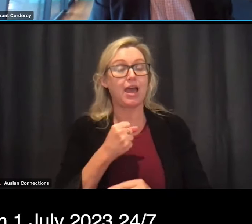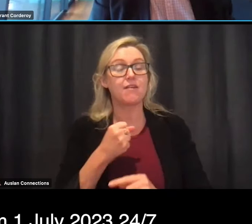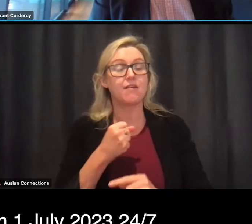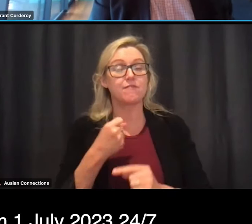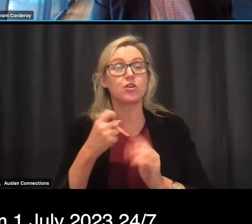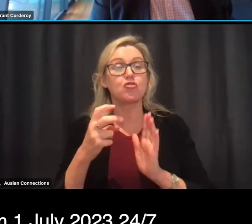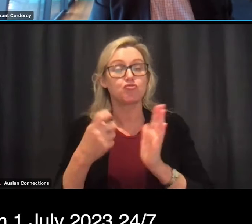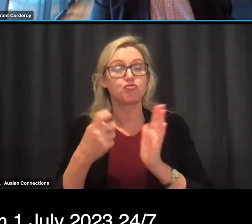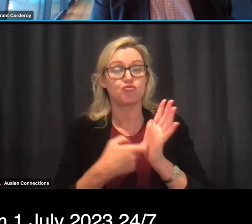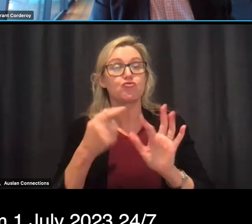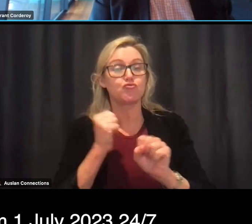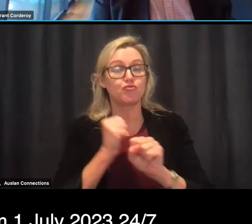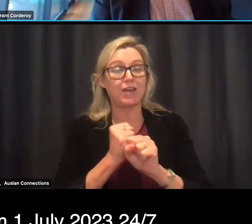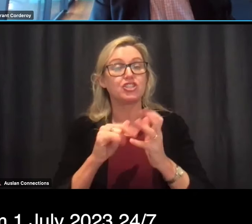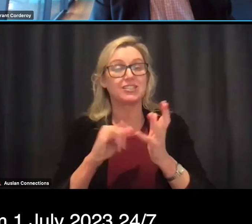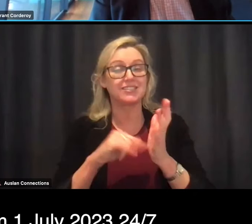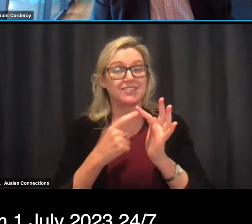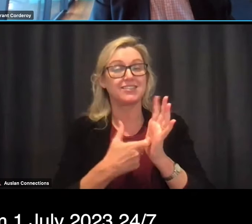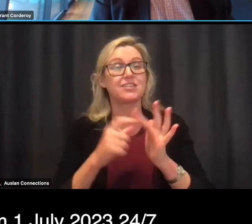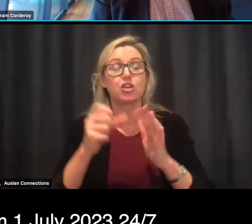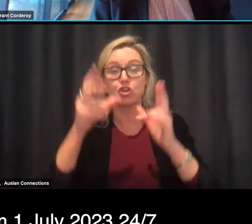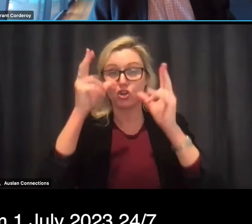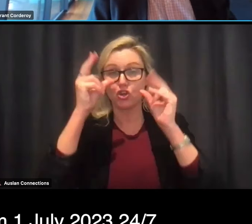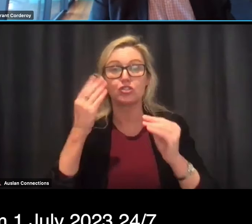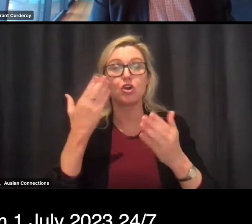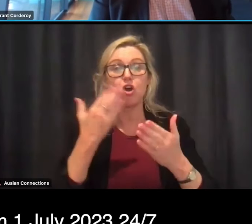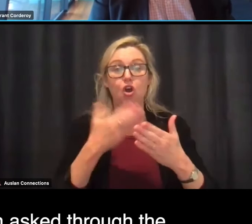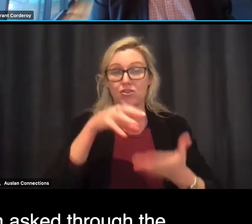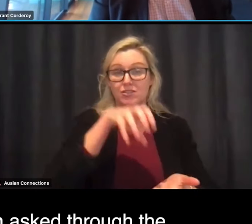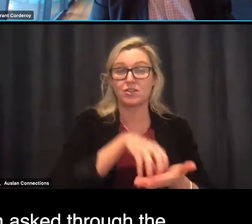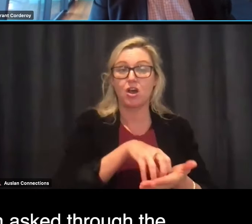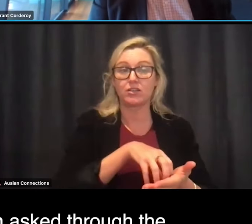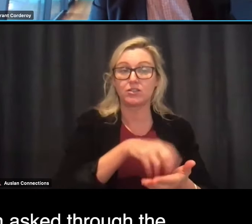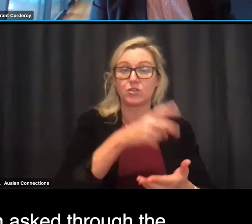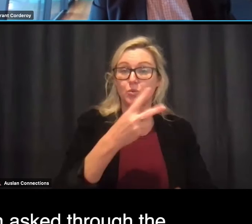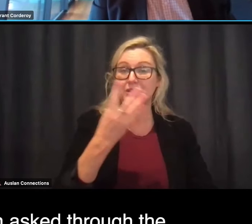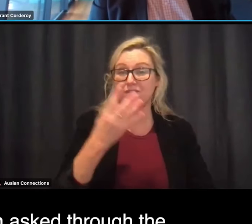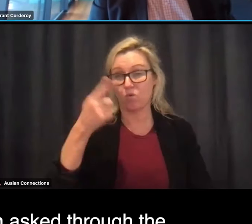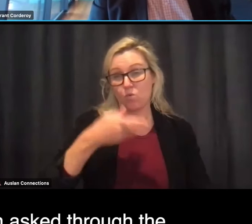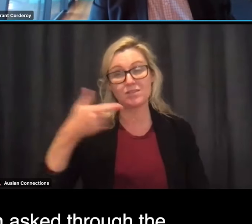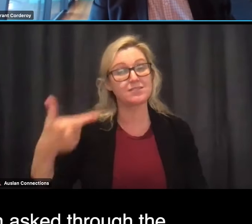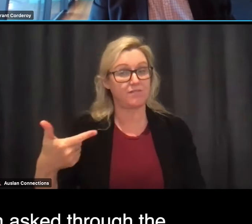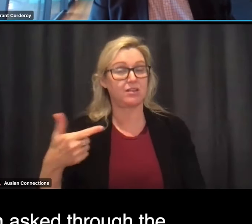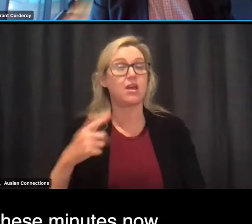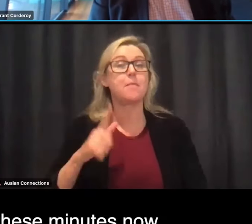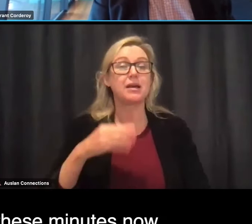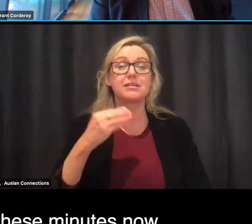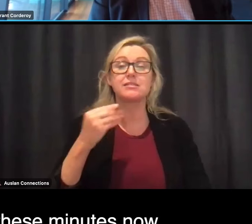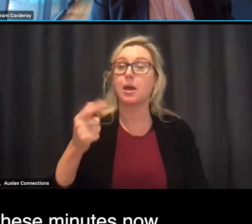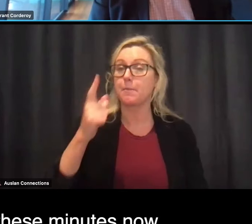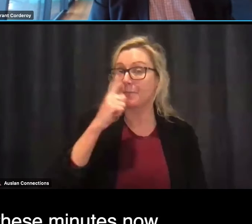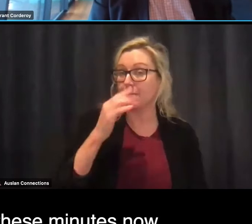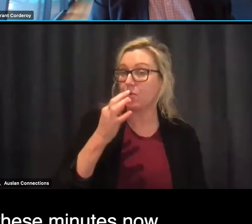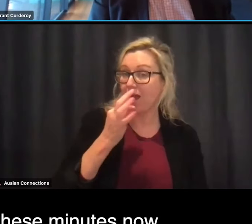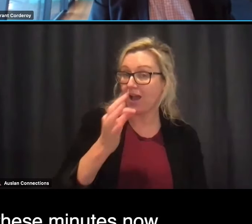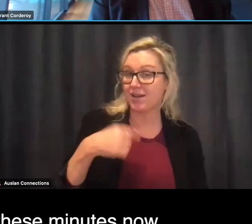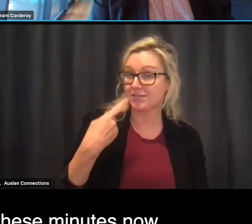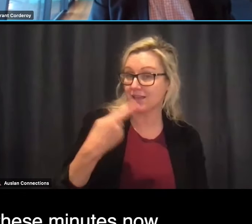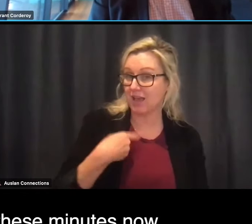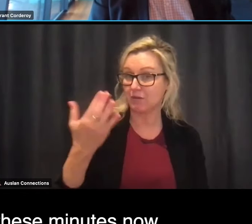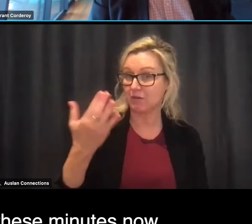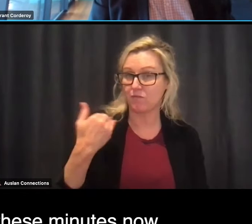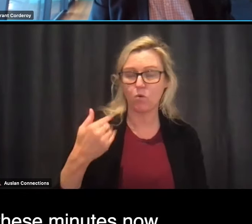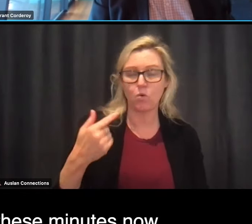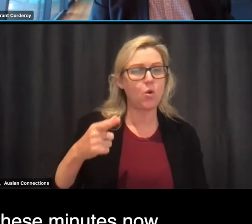1 July 2023 for 24/7. Now, a question that has been asked through the portal is, why